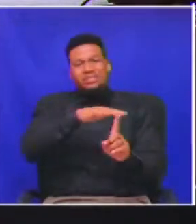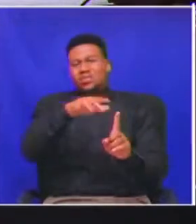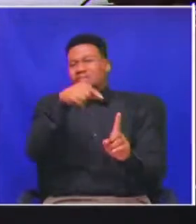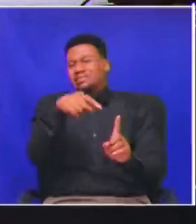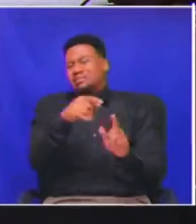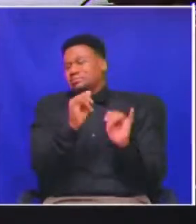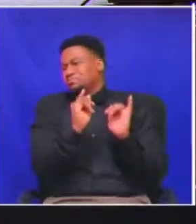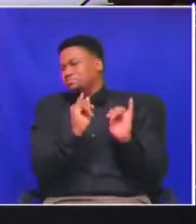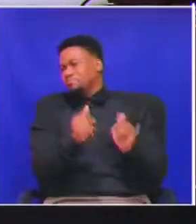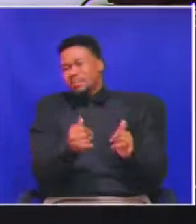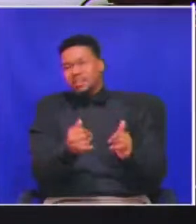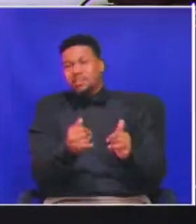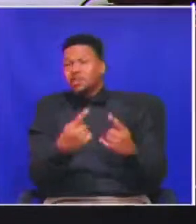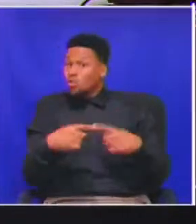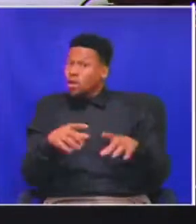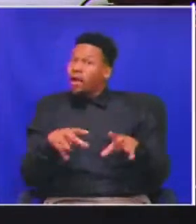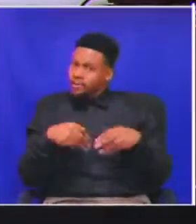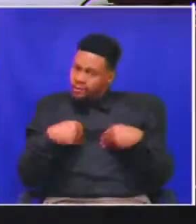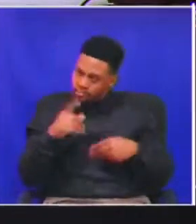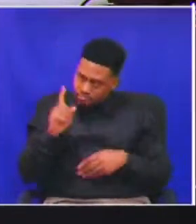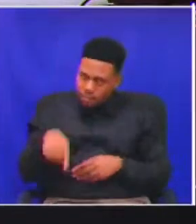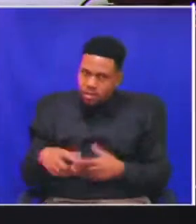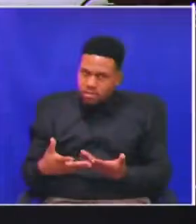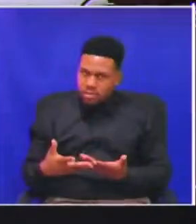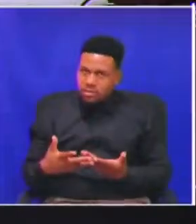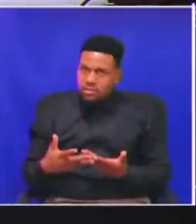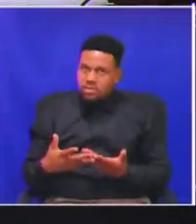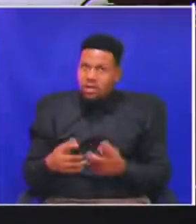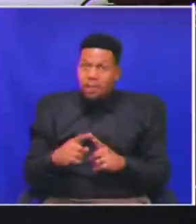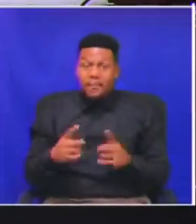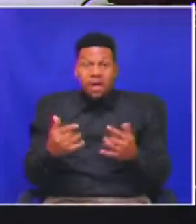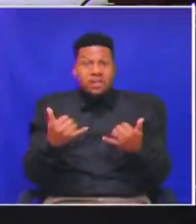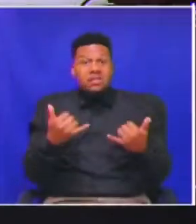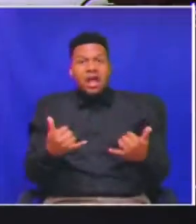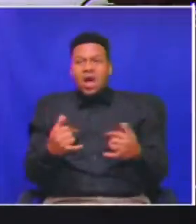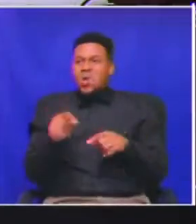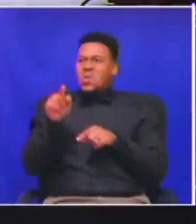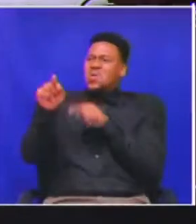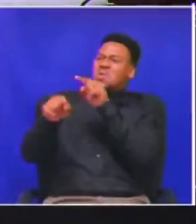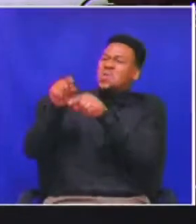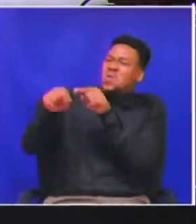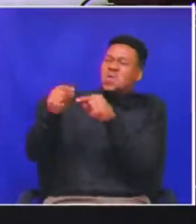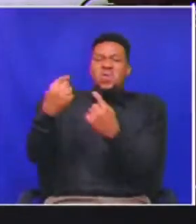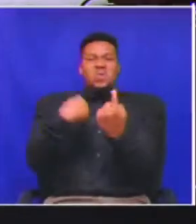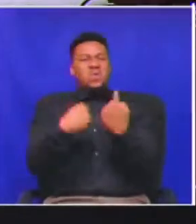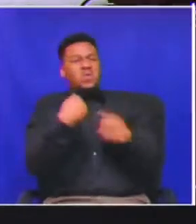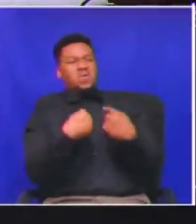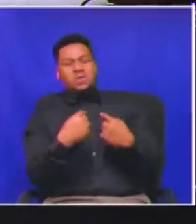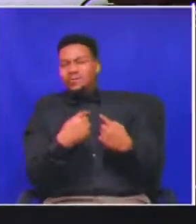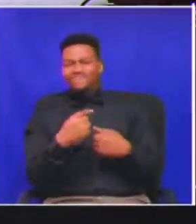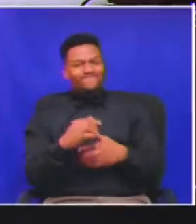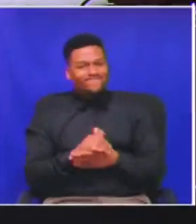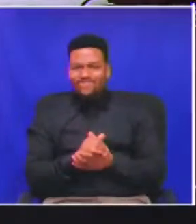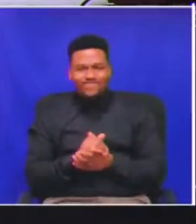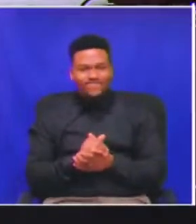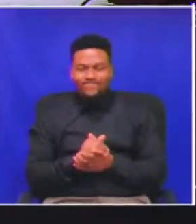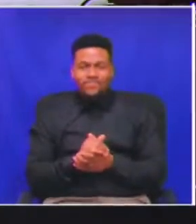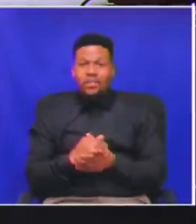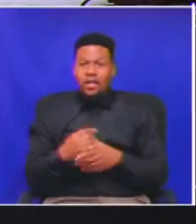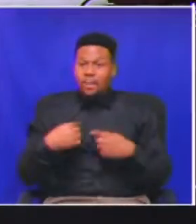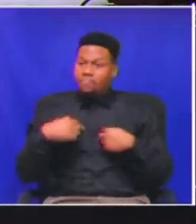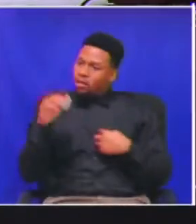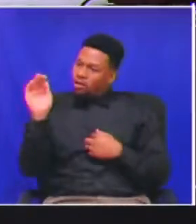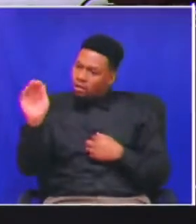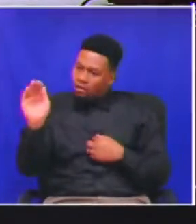that. But rather than navel-gazing and pointing fingers, I call on all of us